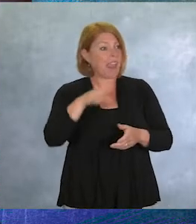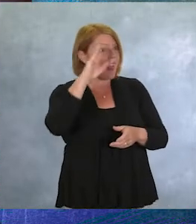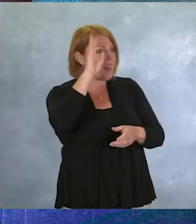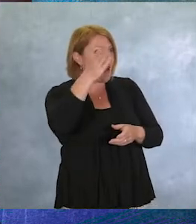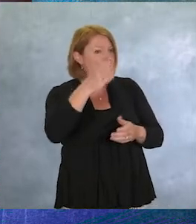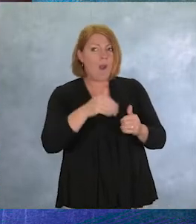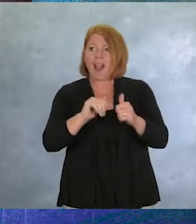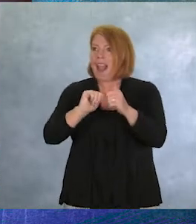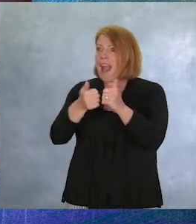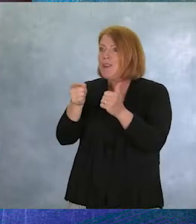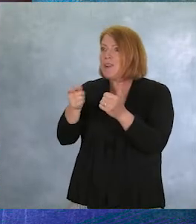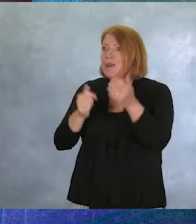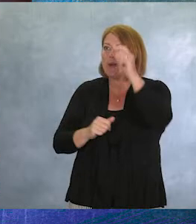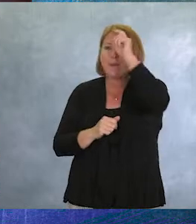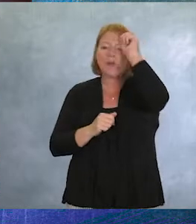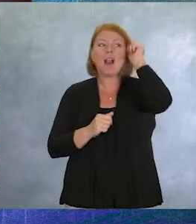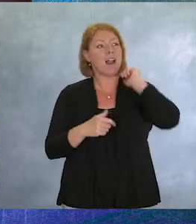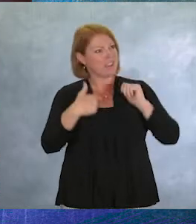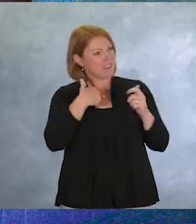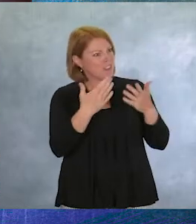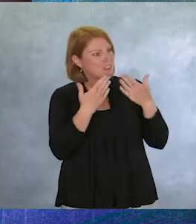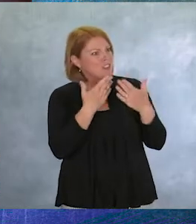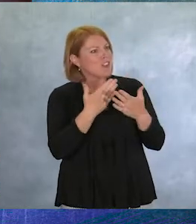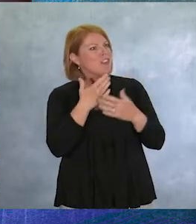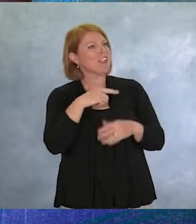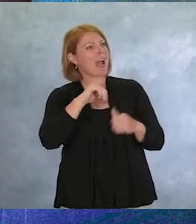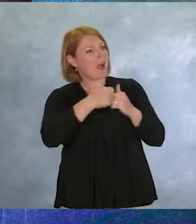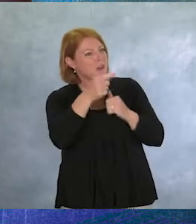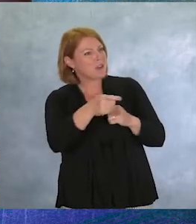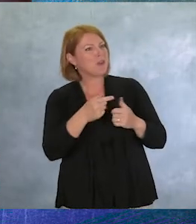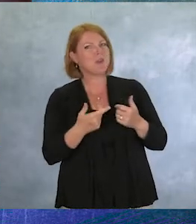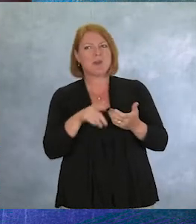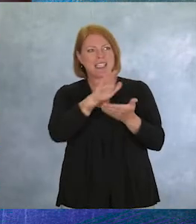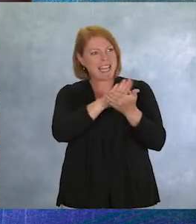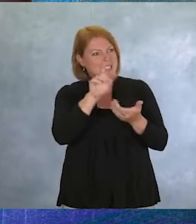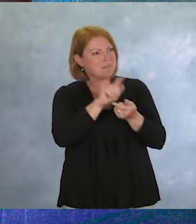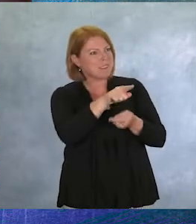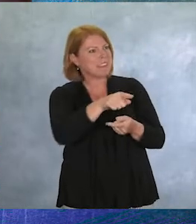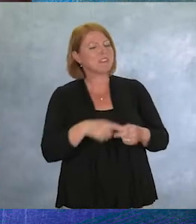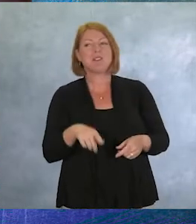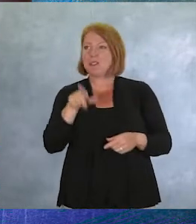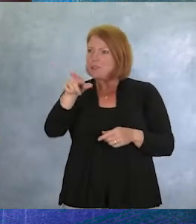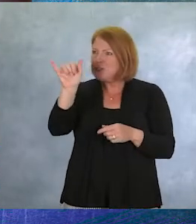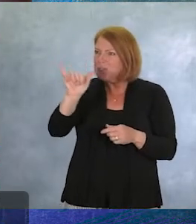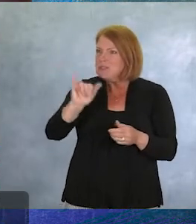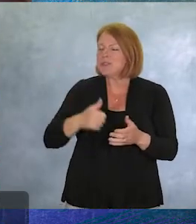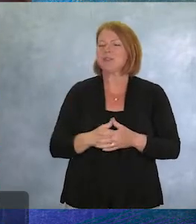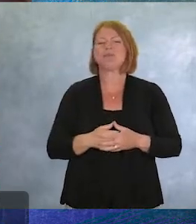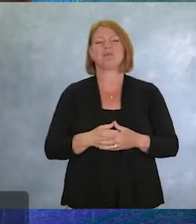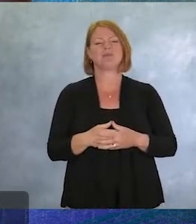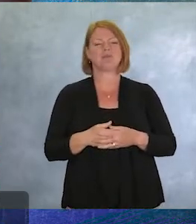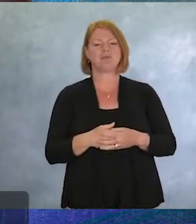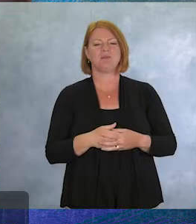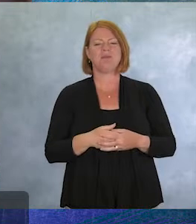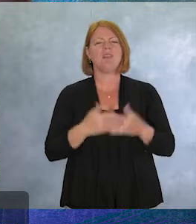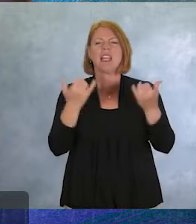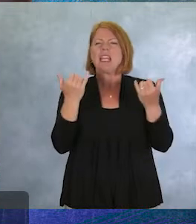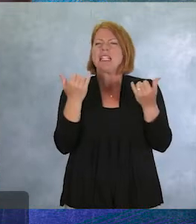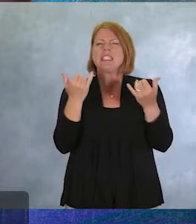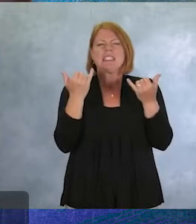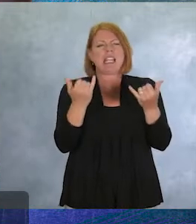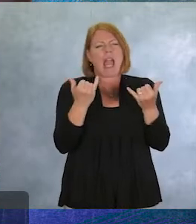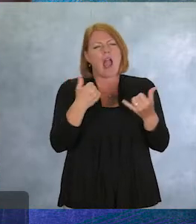you? Good, how are you? I'm good. It's nice to meet you. You too. So I got a question for you, just